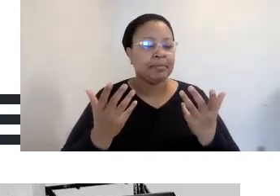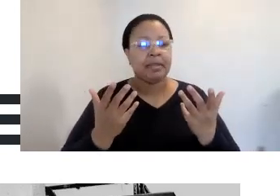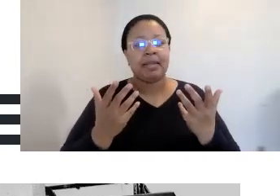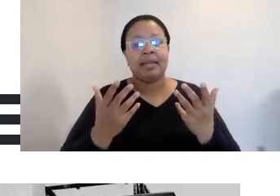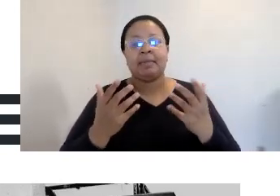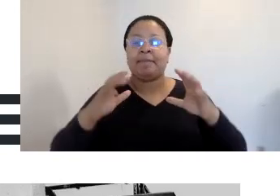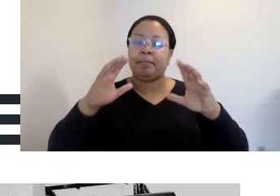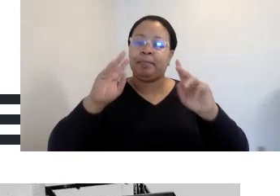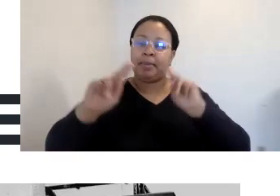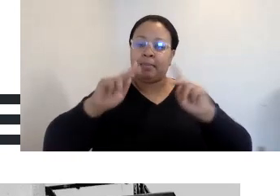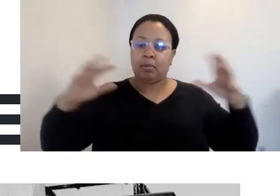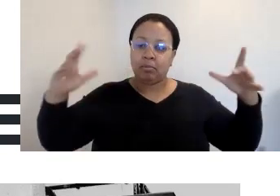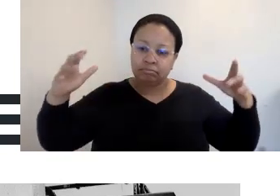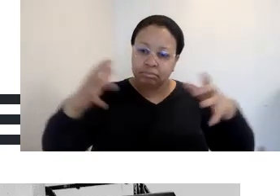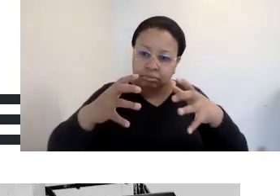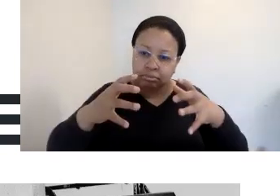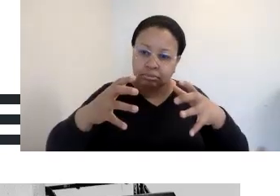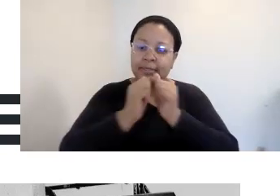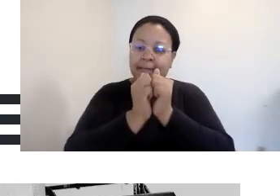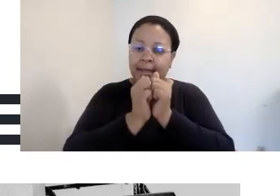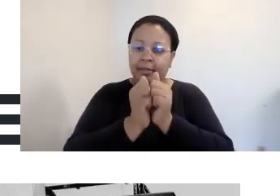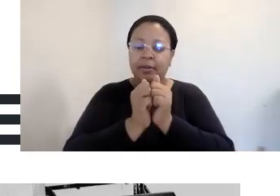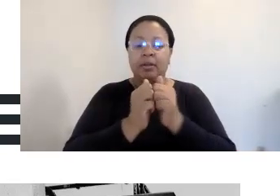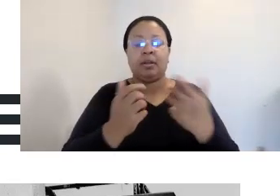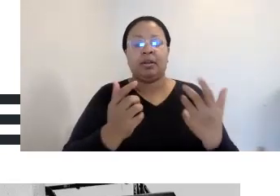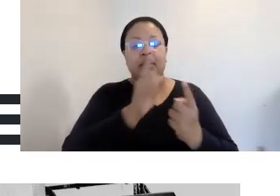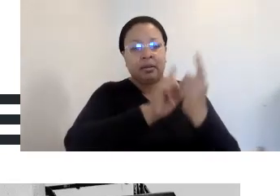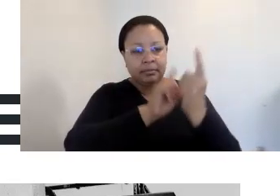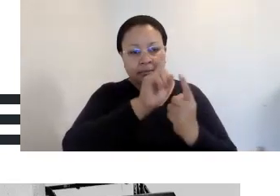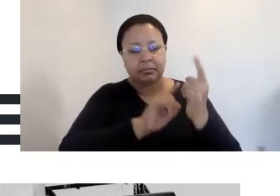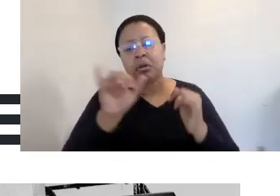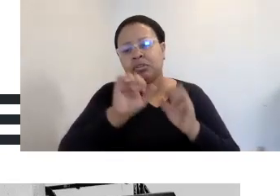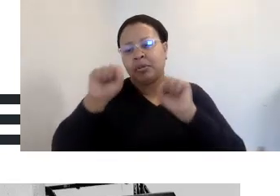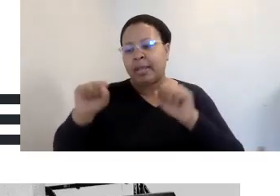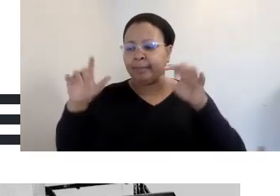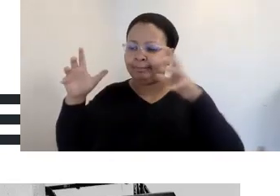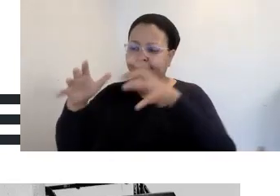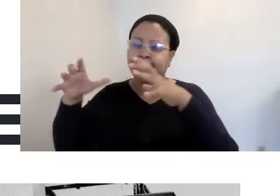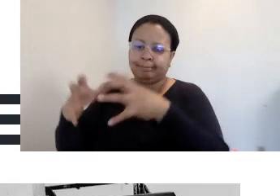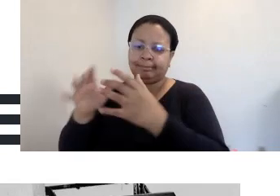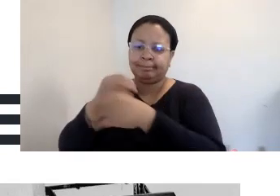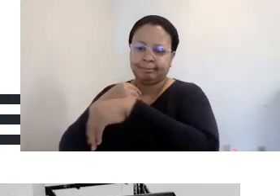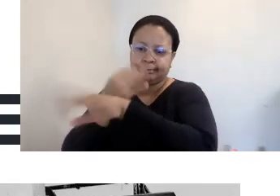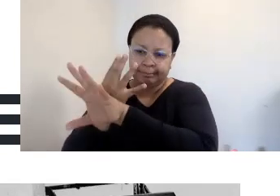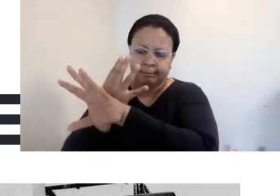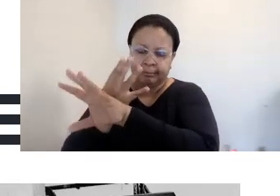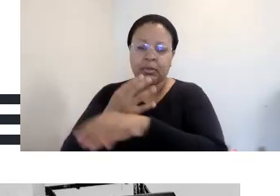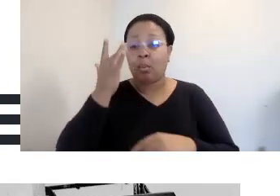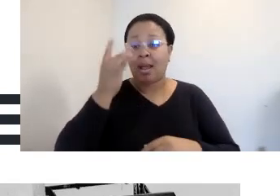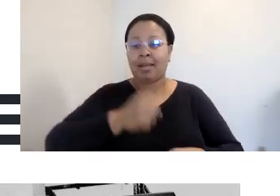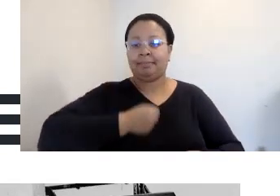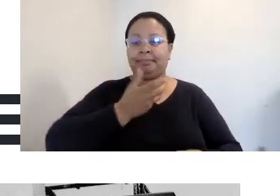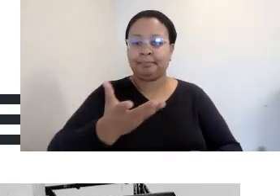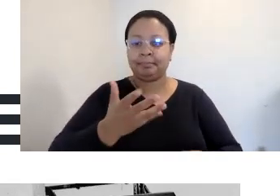about coming together in a space, whether it's in person or virtual, to express your opinions, express